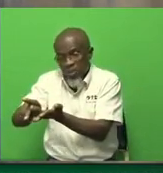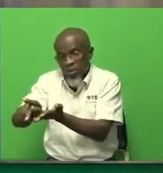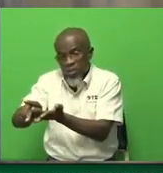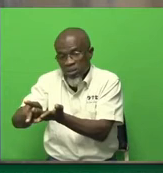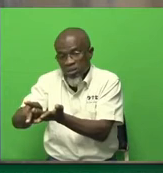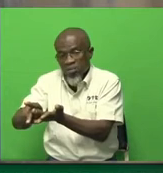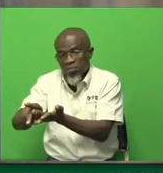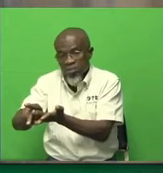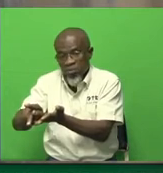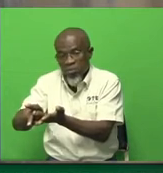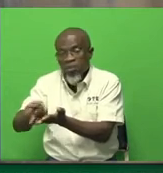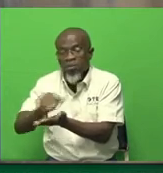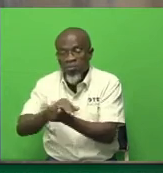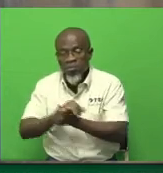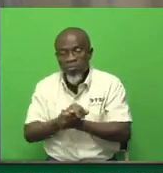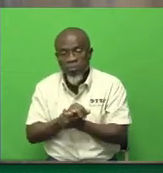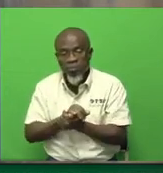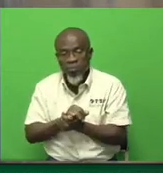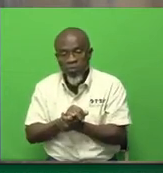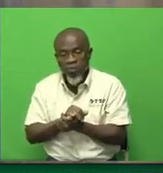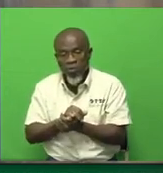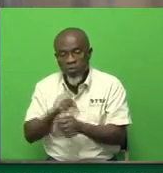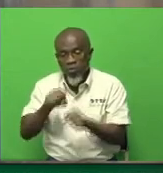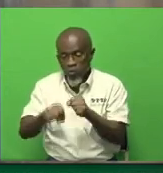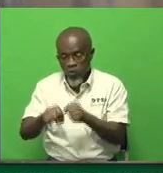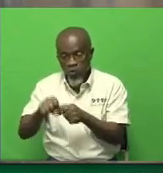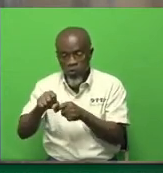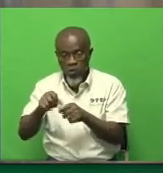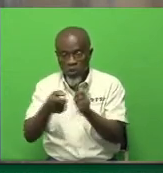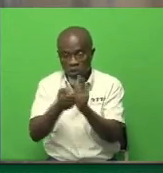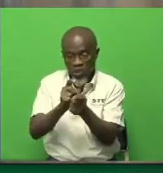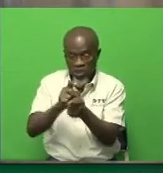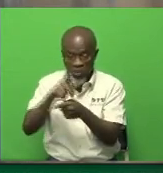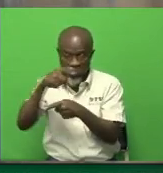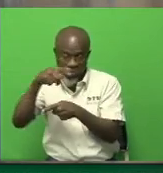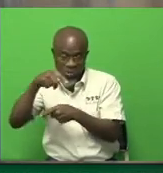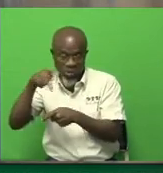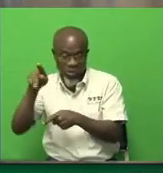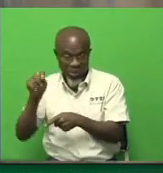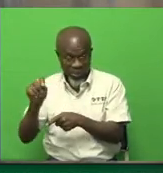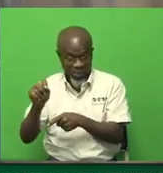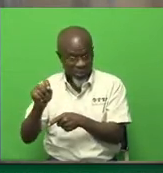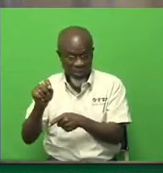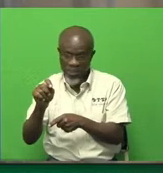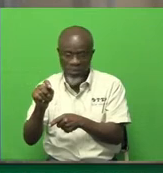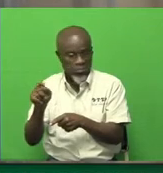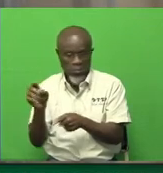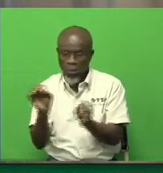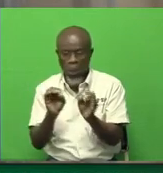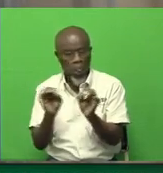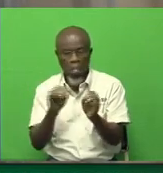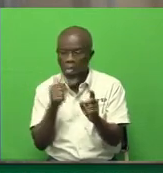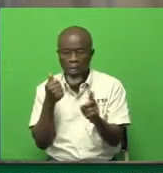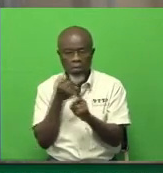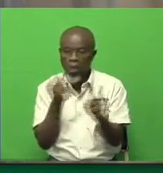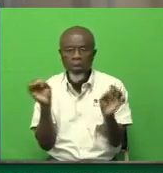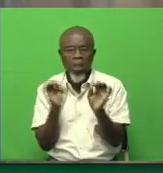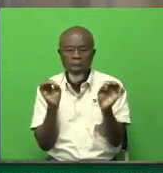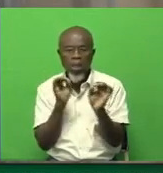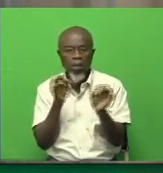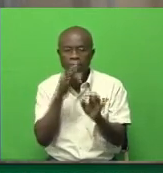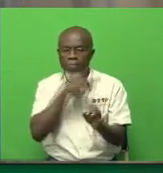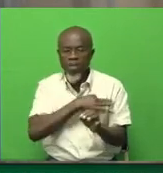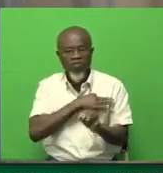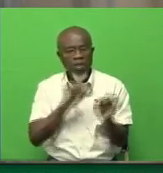stages in the PPT really have little impact and therefore this change is moved the point has been further